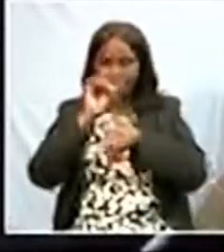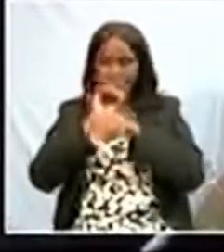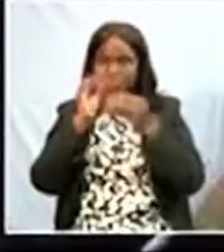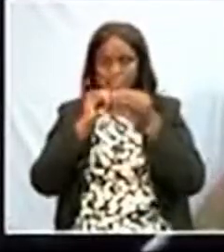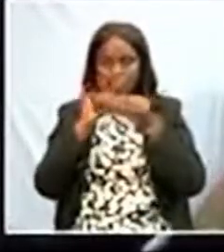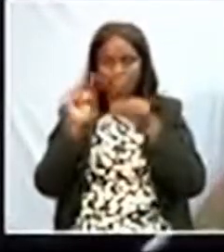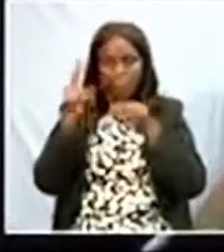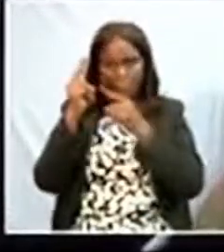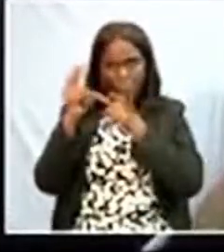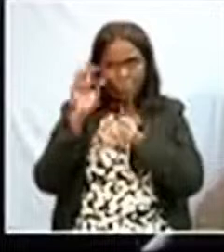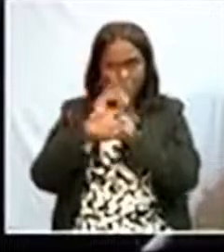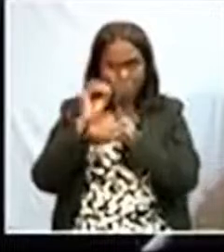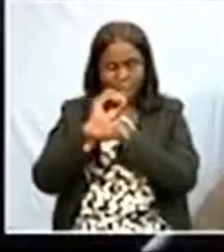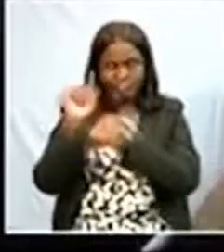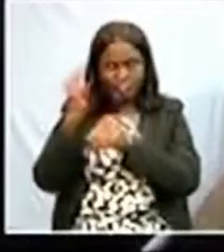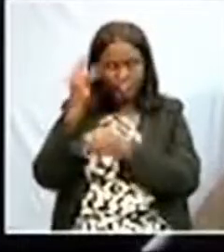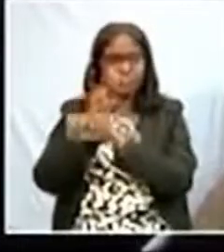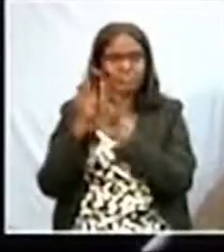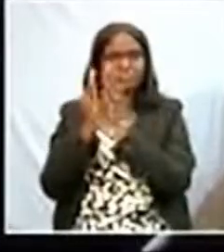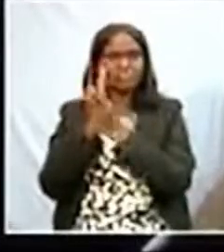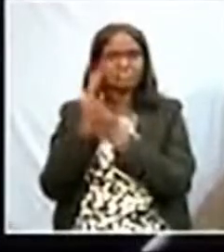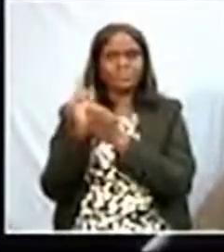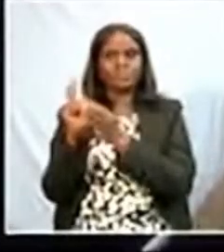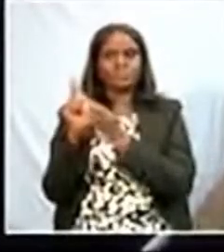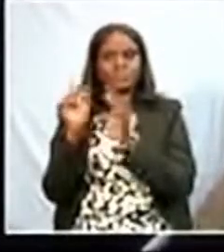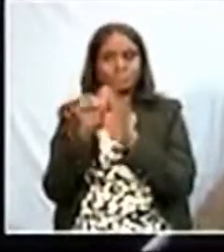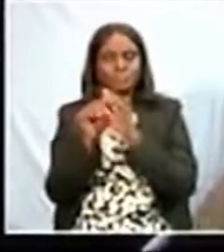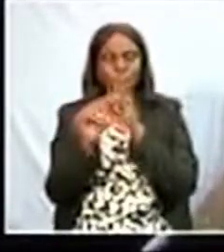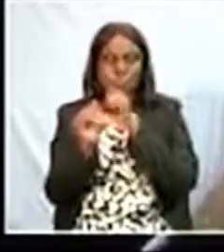second opportunity, when the first contractor at